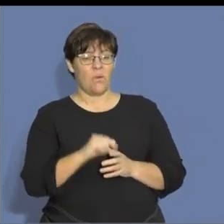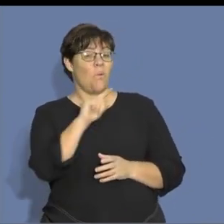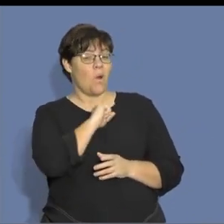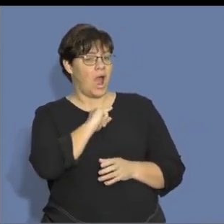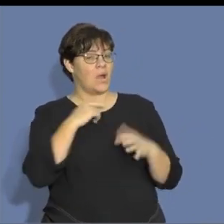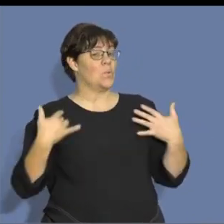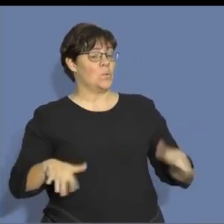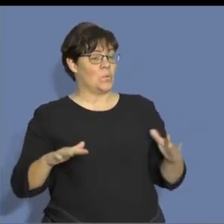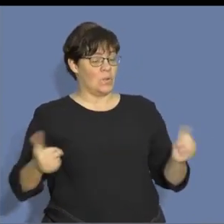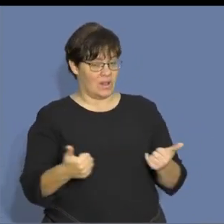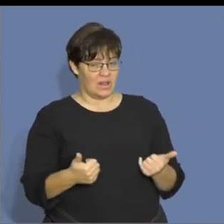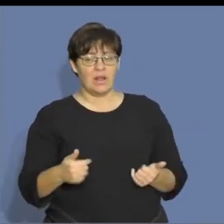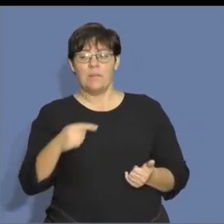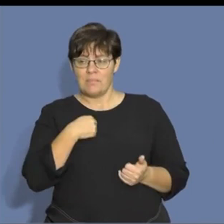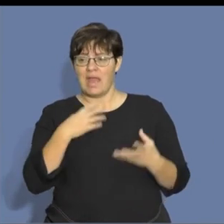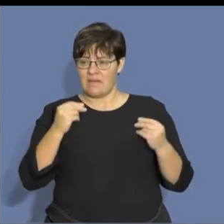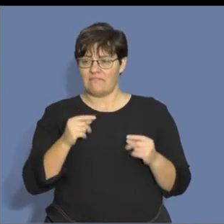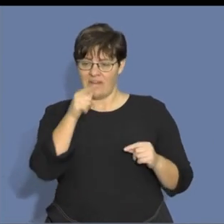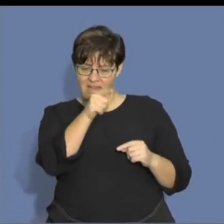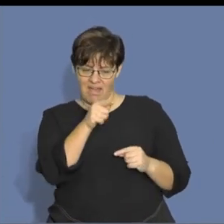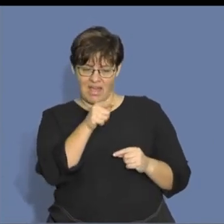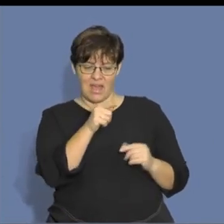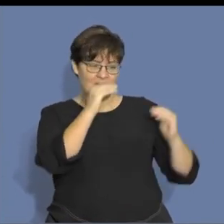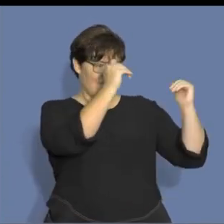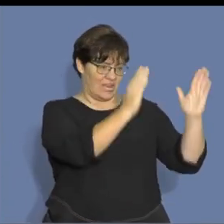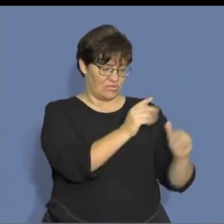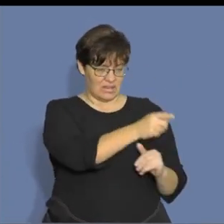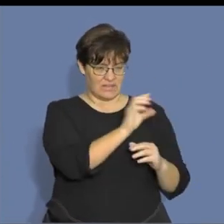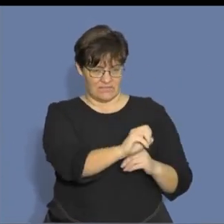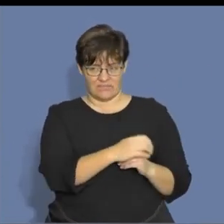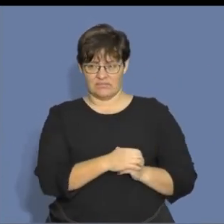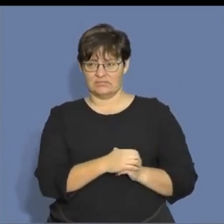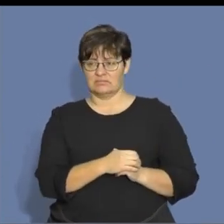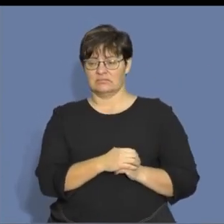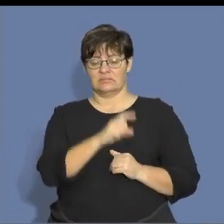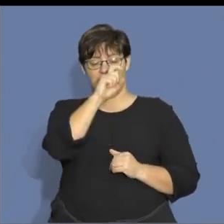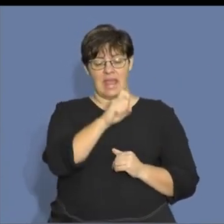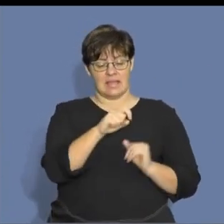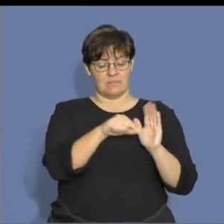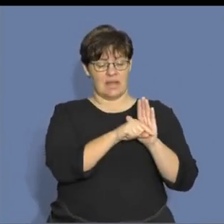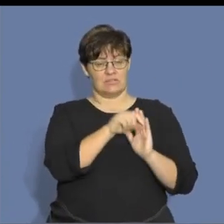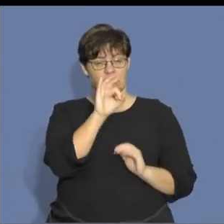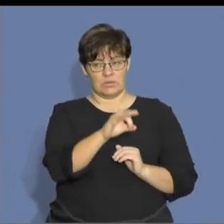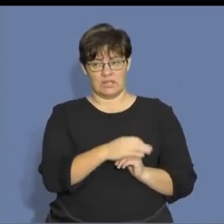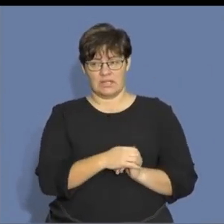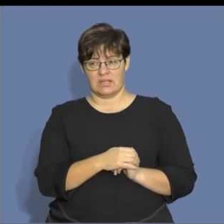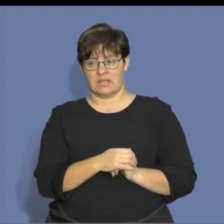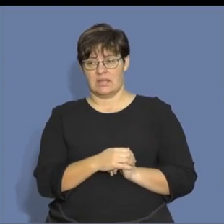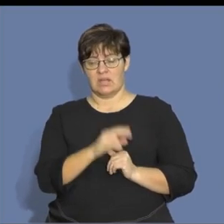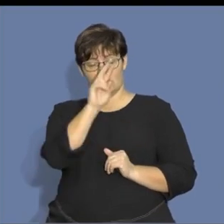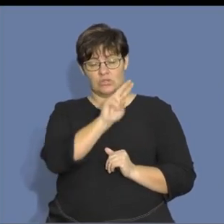great is I've got it into a form where I can factorize it. This is x minus 3